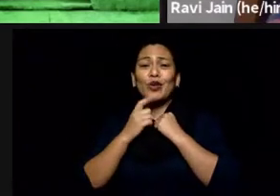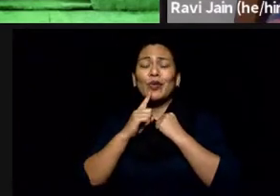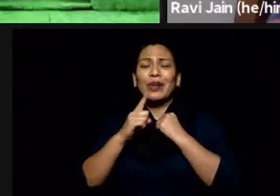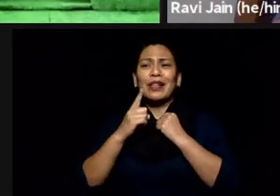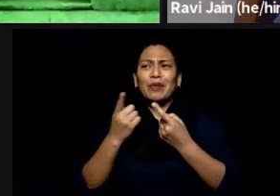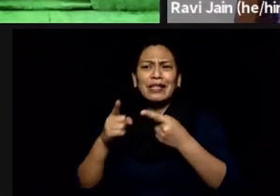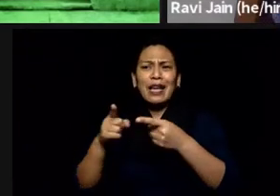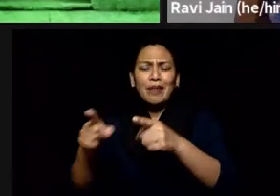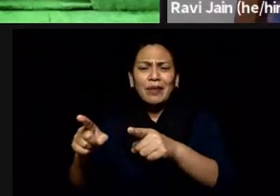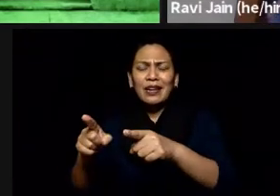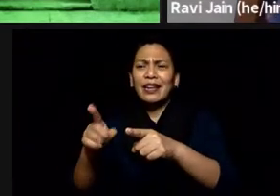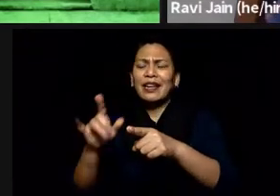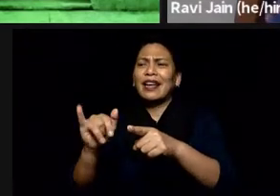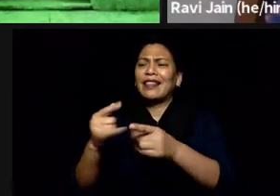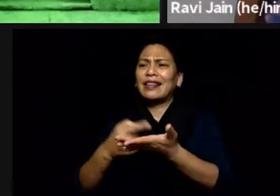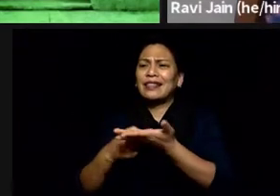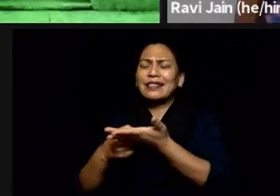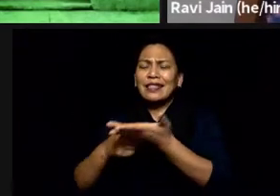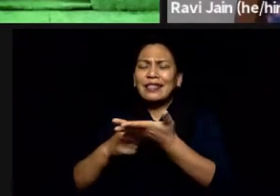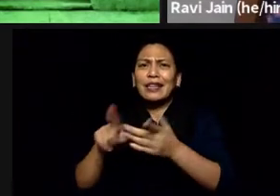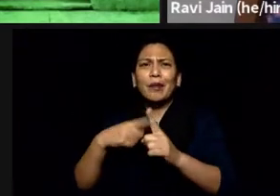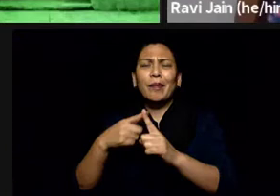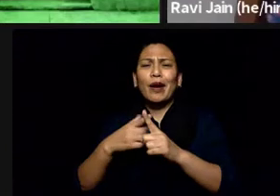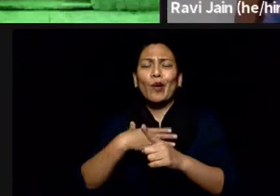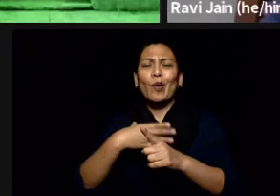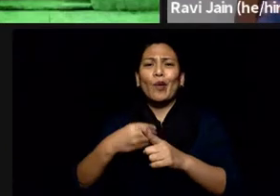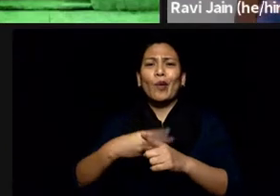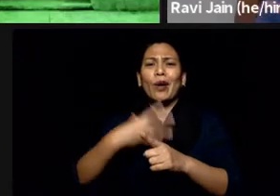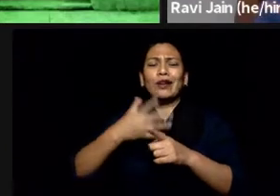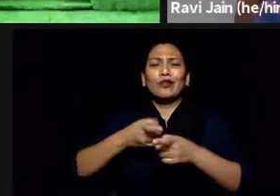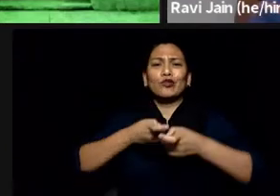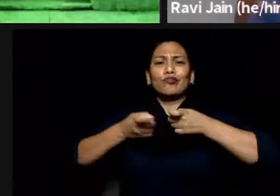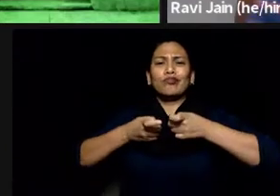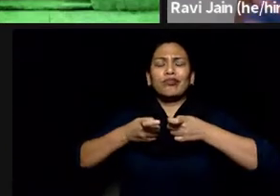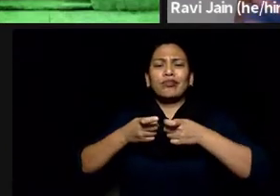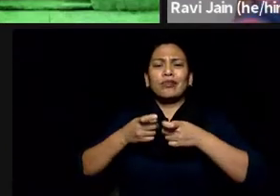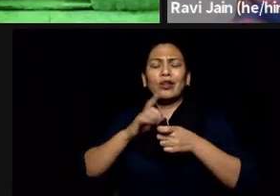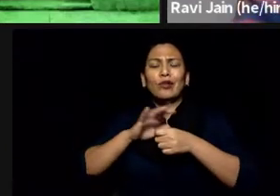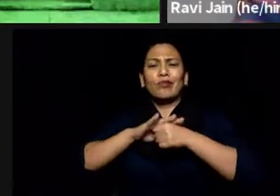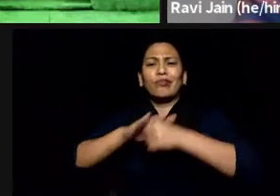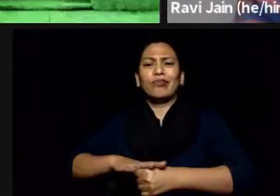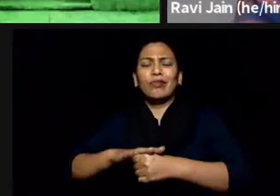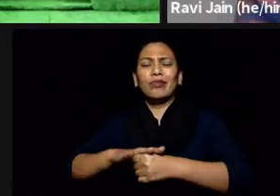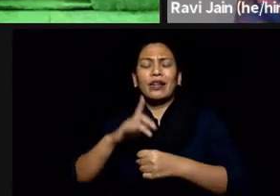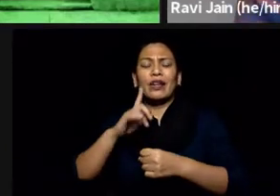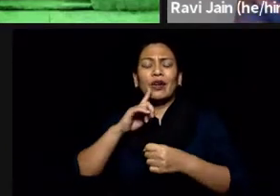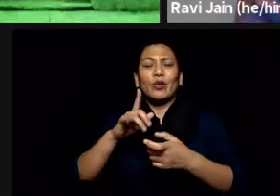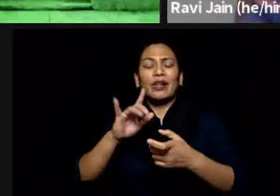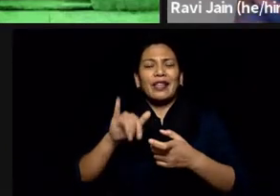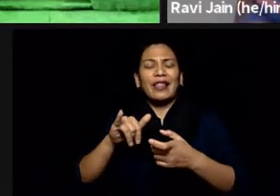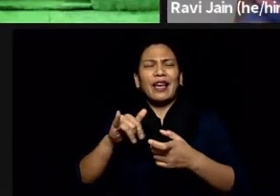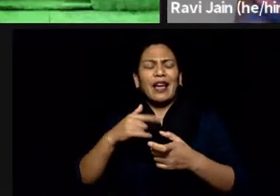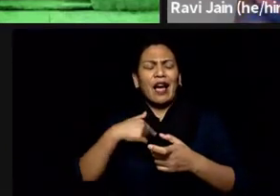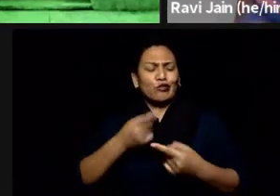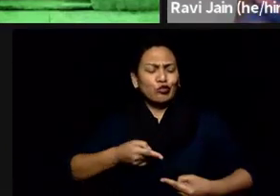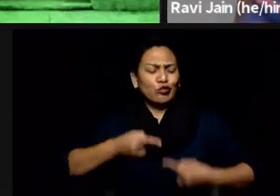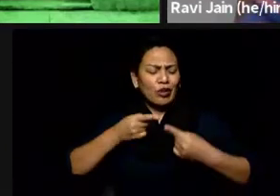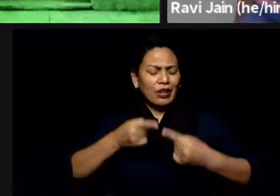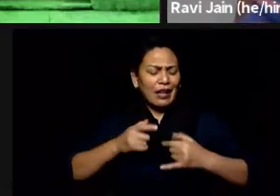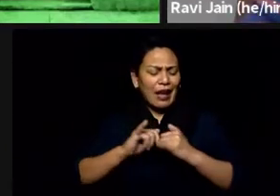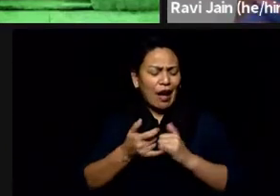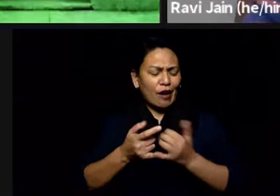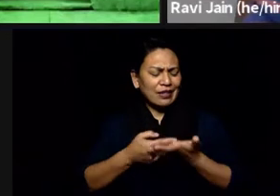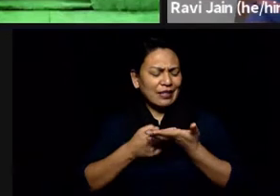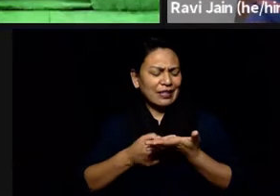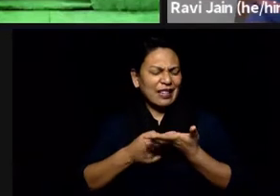and all the conversations around white supremacy in the arts, I was really struggling with how to have this conversation in